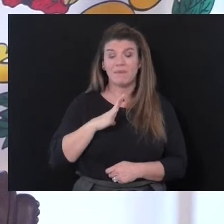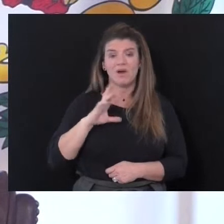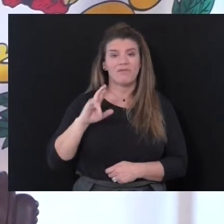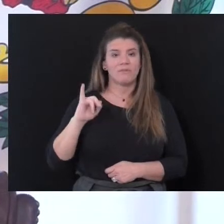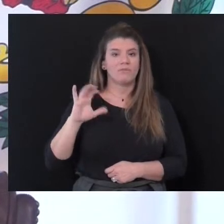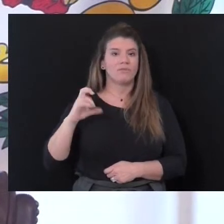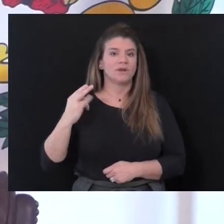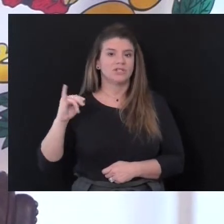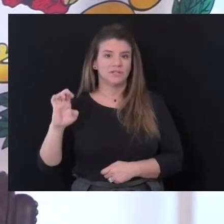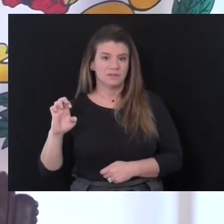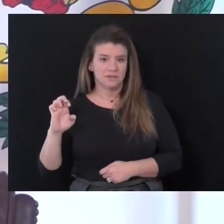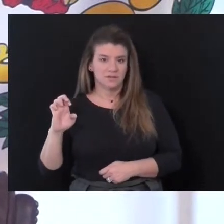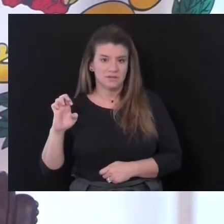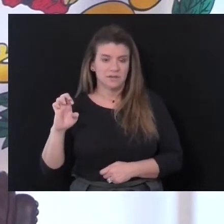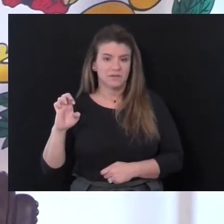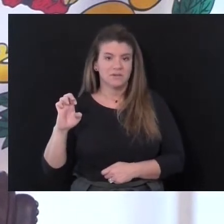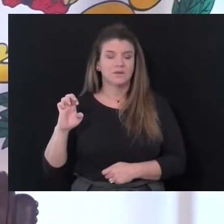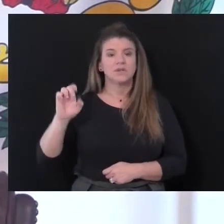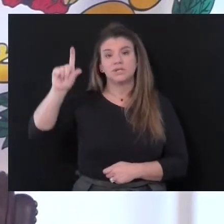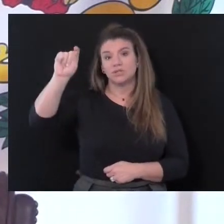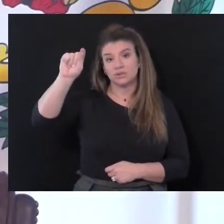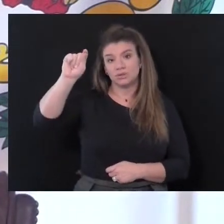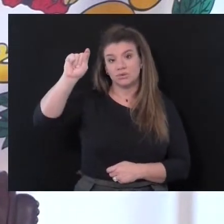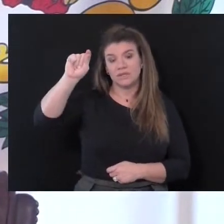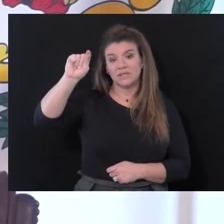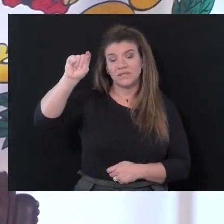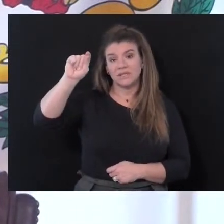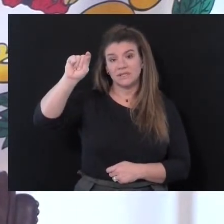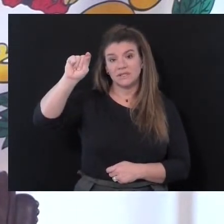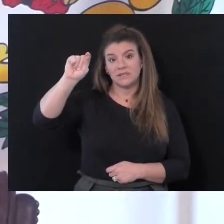Ritchie County. Our